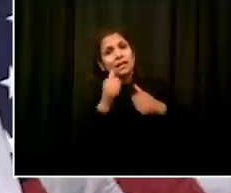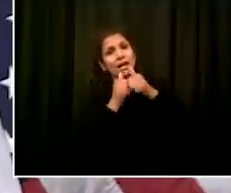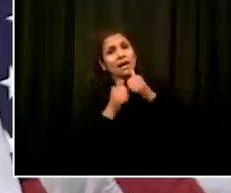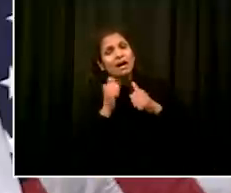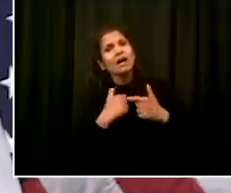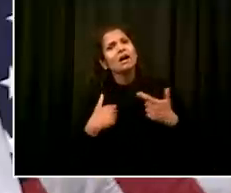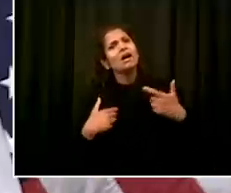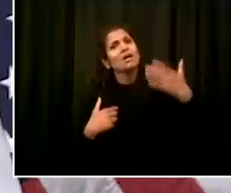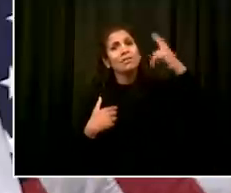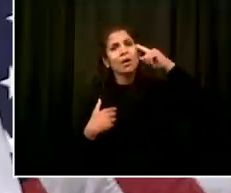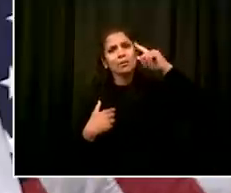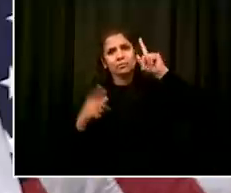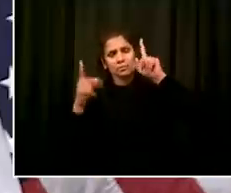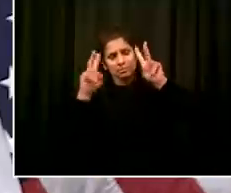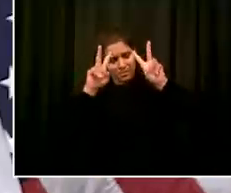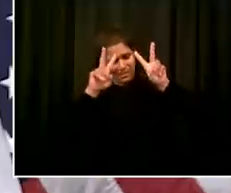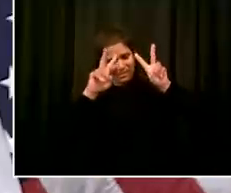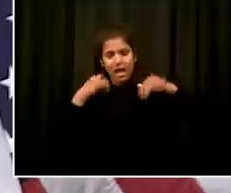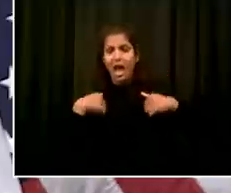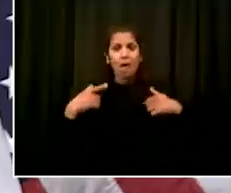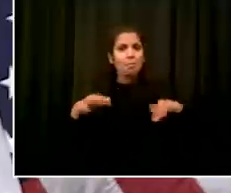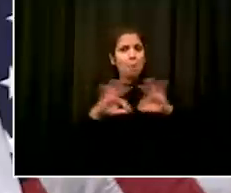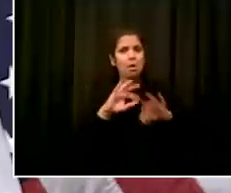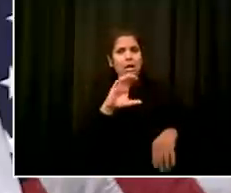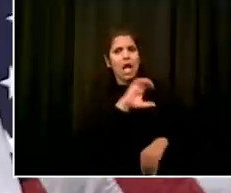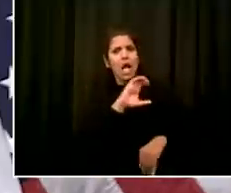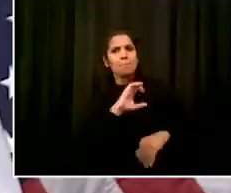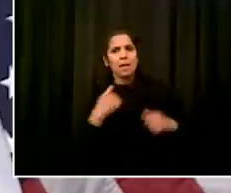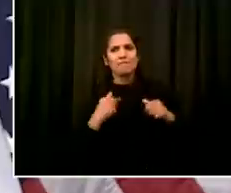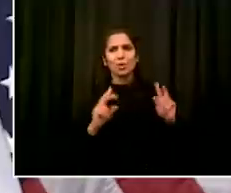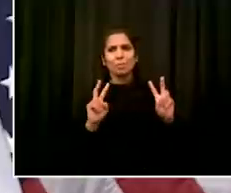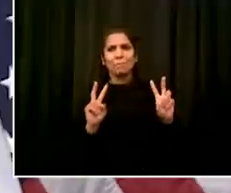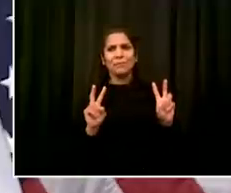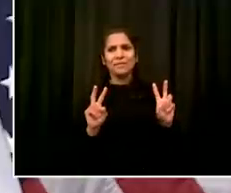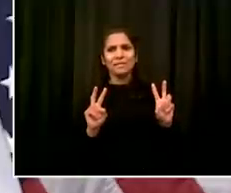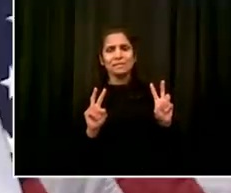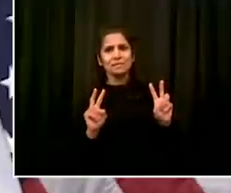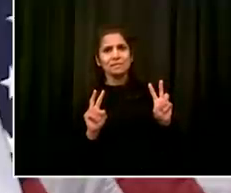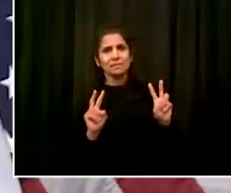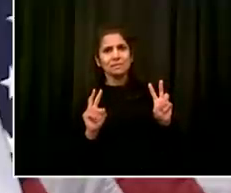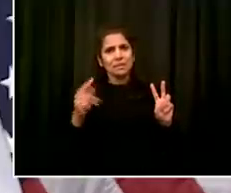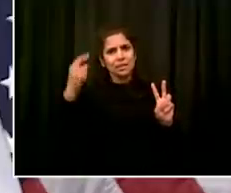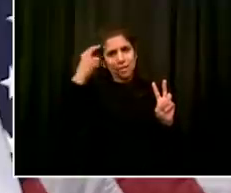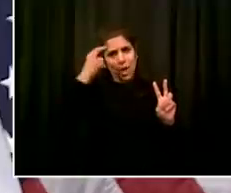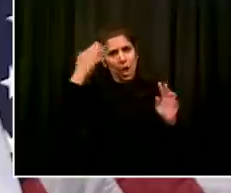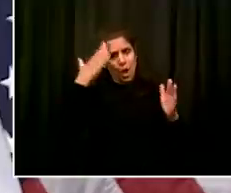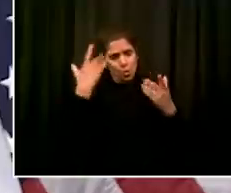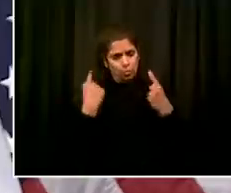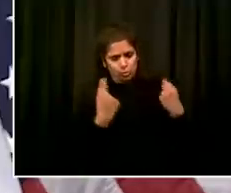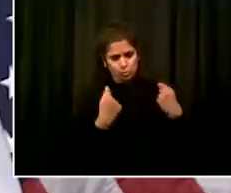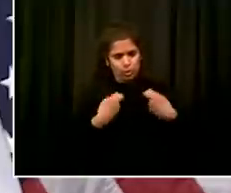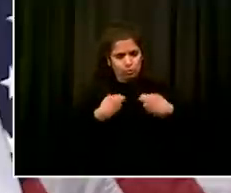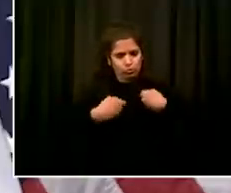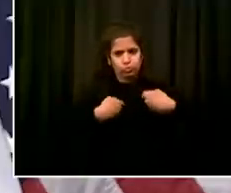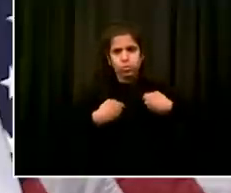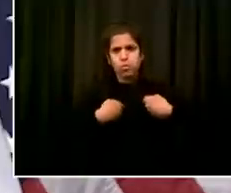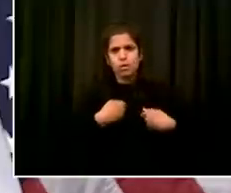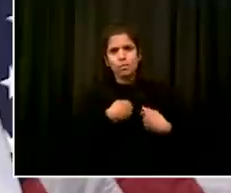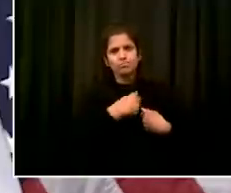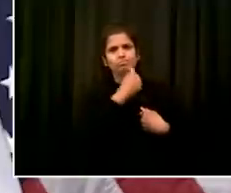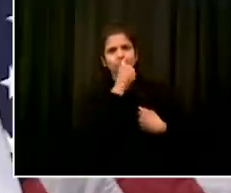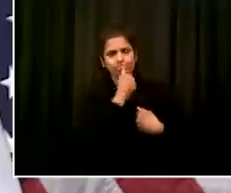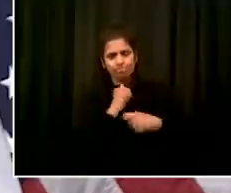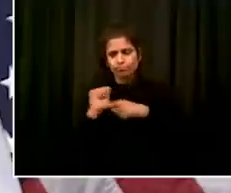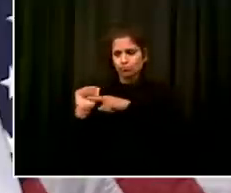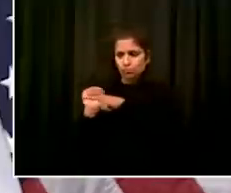overwhelmingly, that's what's happened. So the tactical approach was based on keeping the peace, not overreaching. But if at